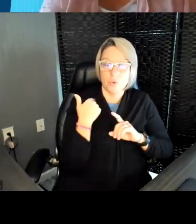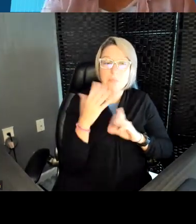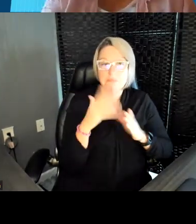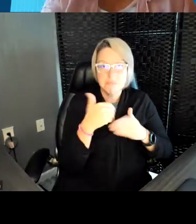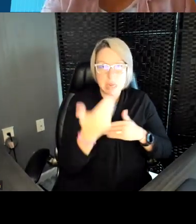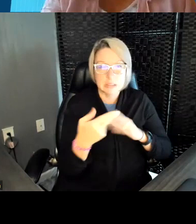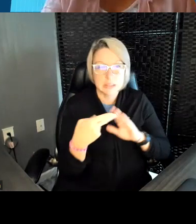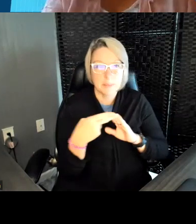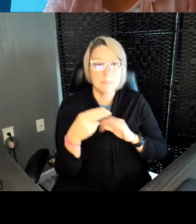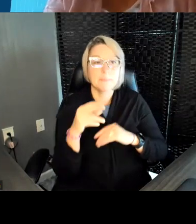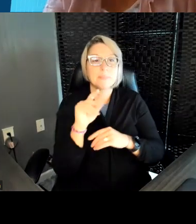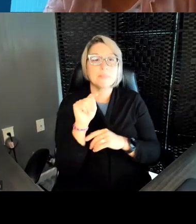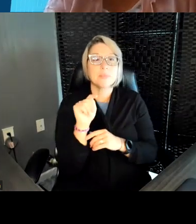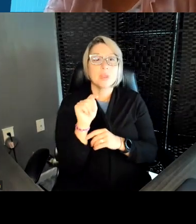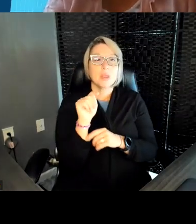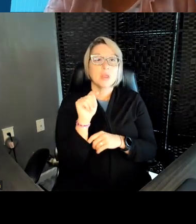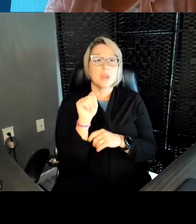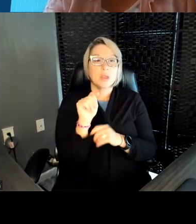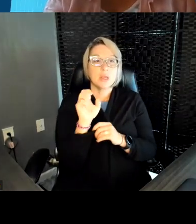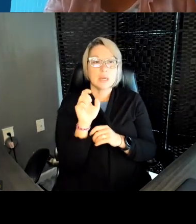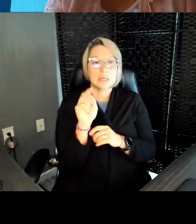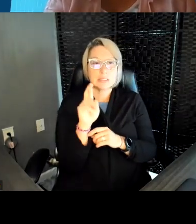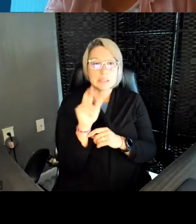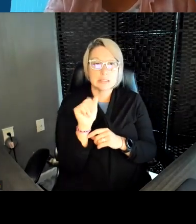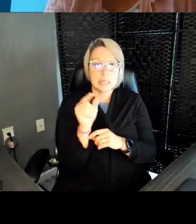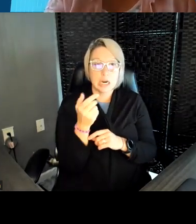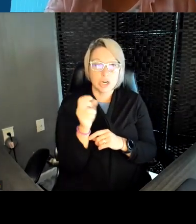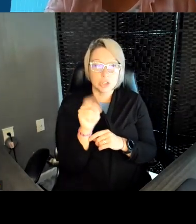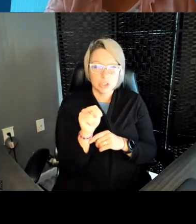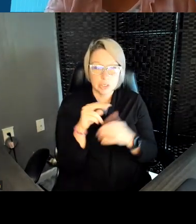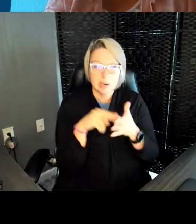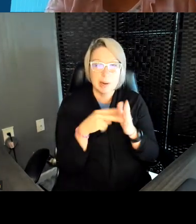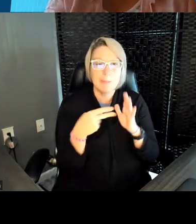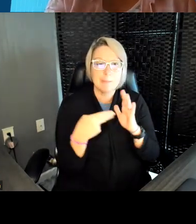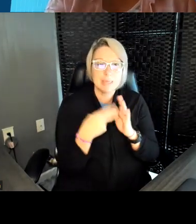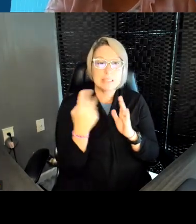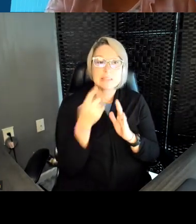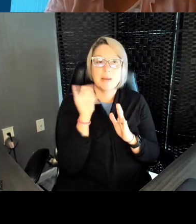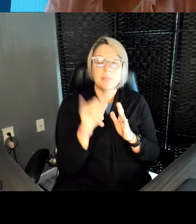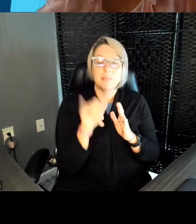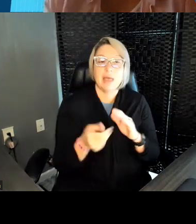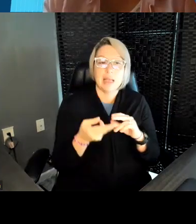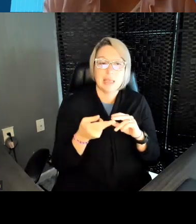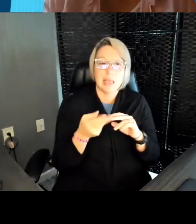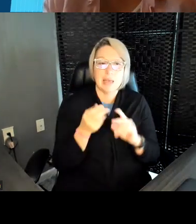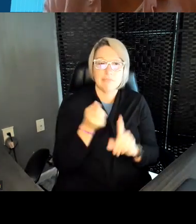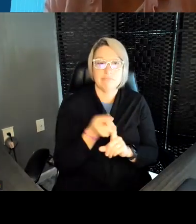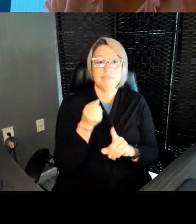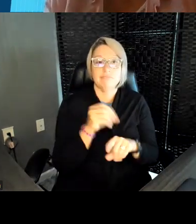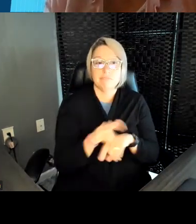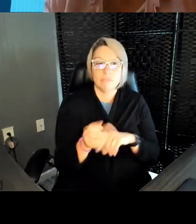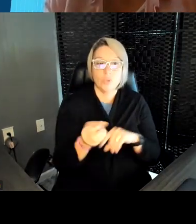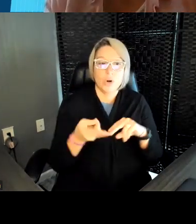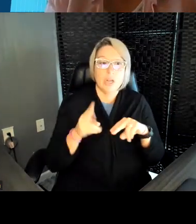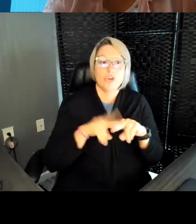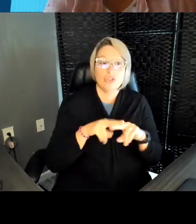So teratogen is just a fancy word for saying they're agents that can induce or increase the incidence of birth defects in a developing child.